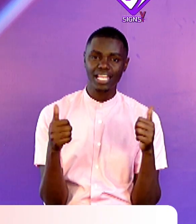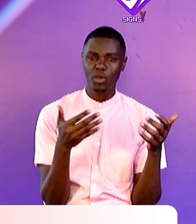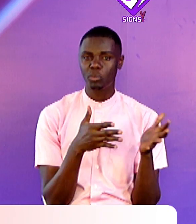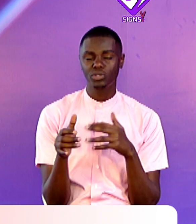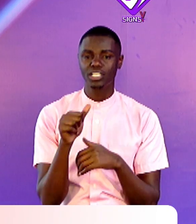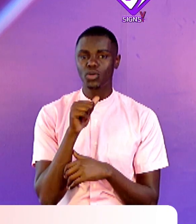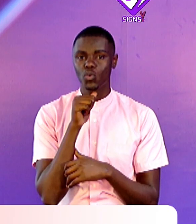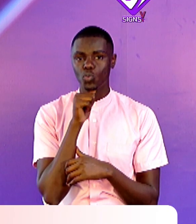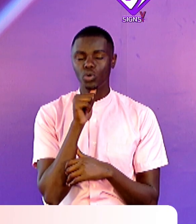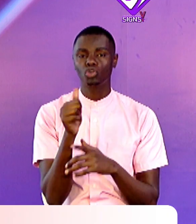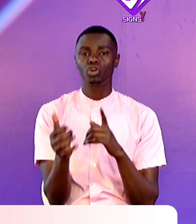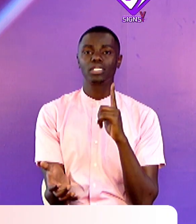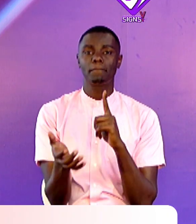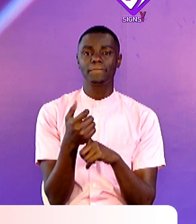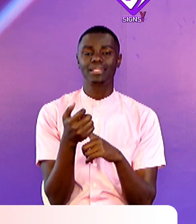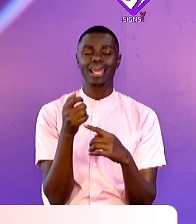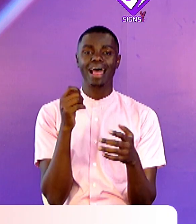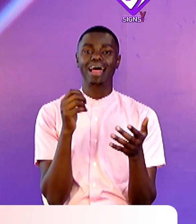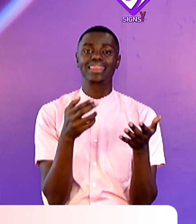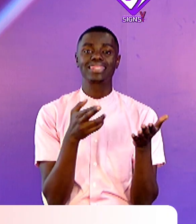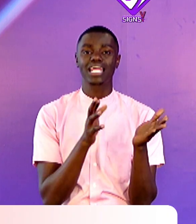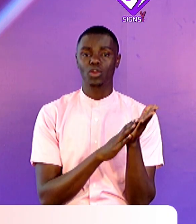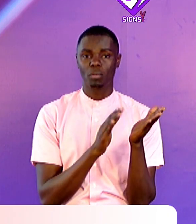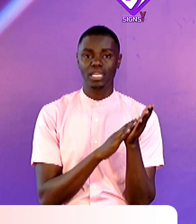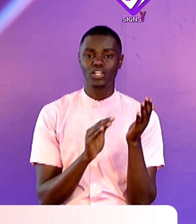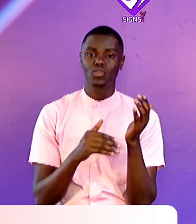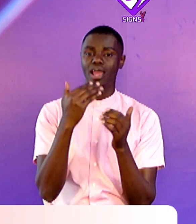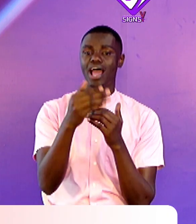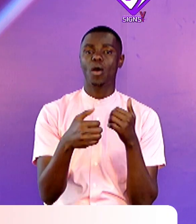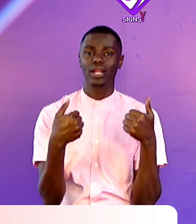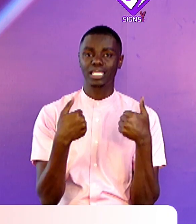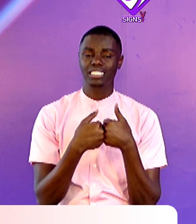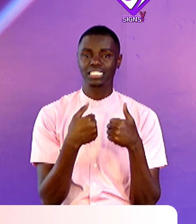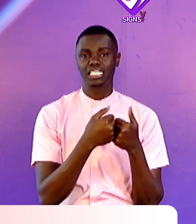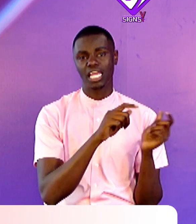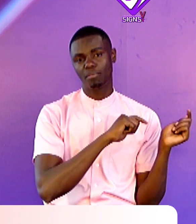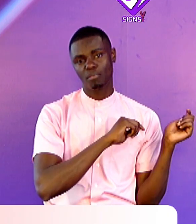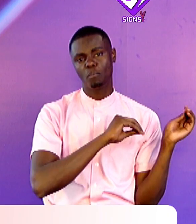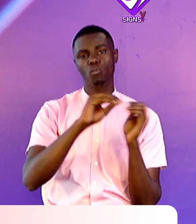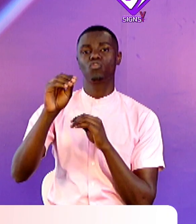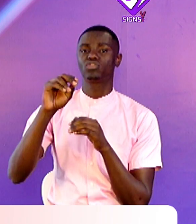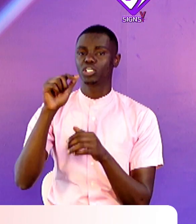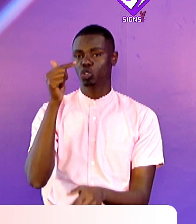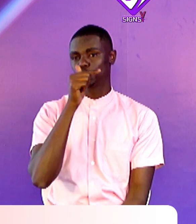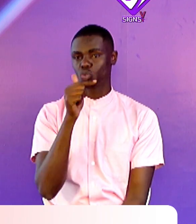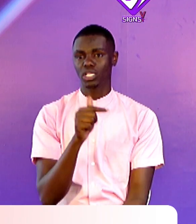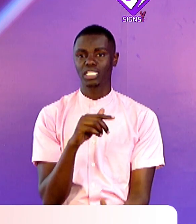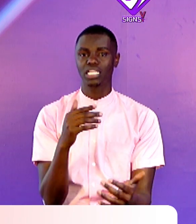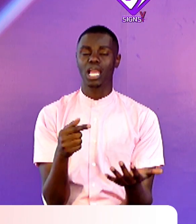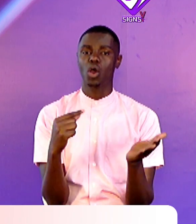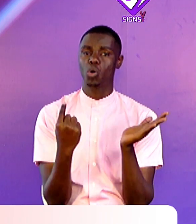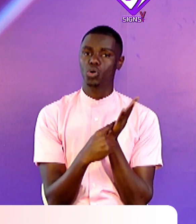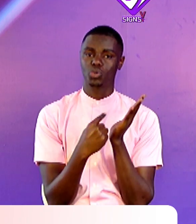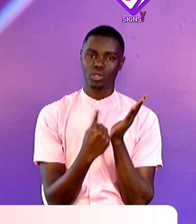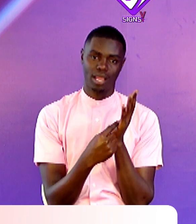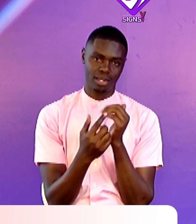meet the recommendations, our next games zitapelekwa TZ ama UG. No,